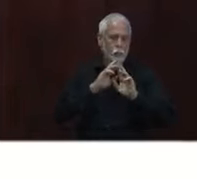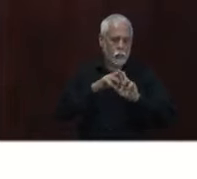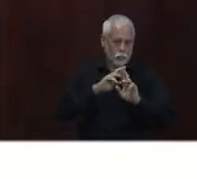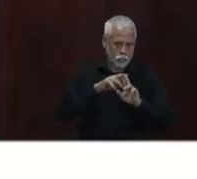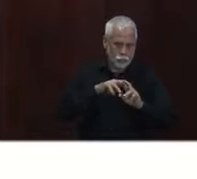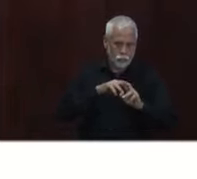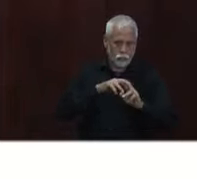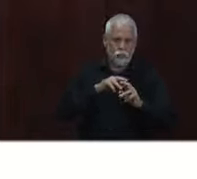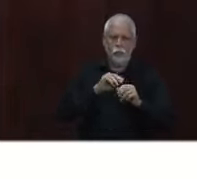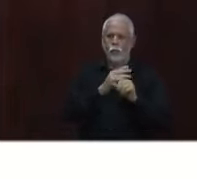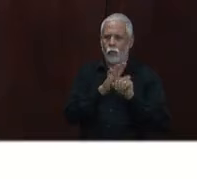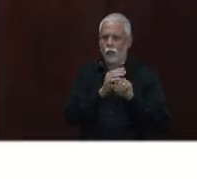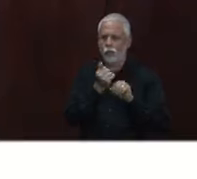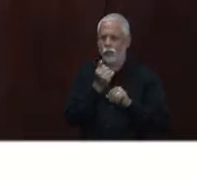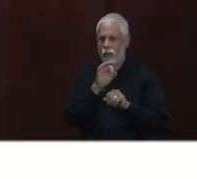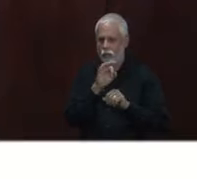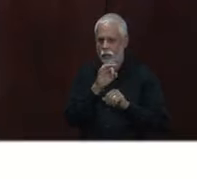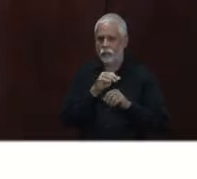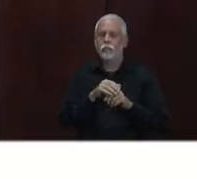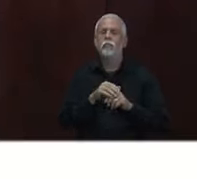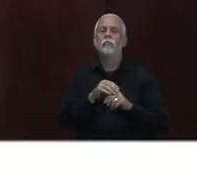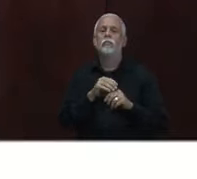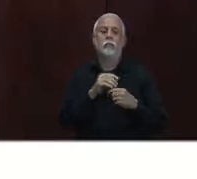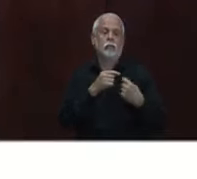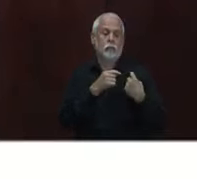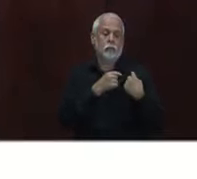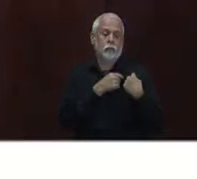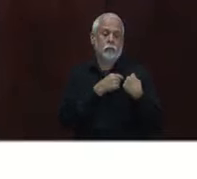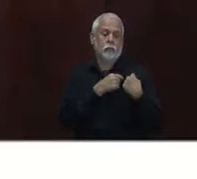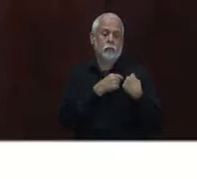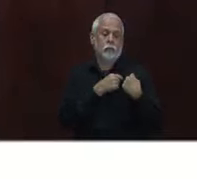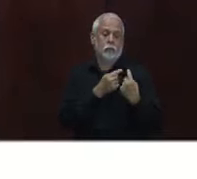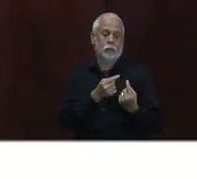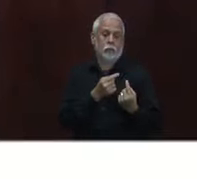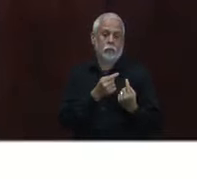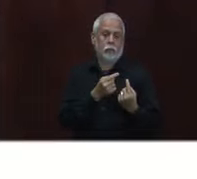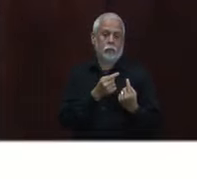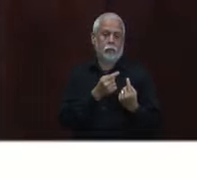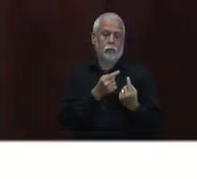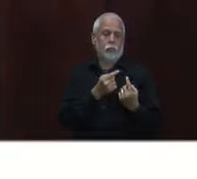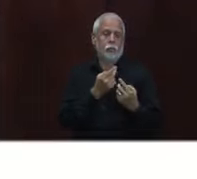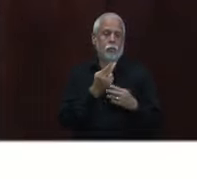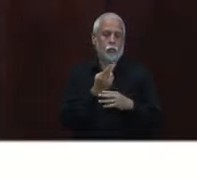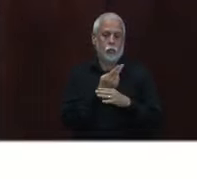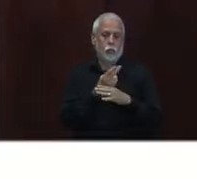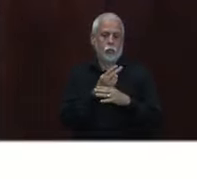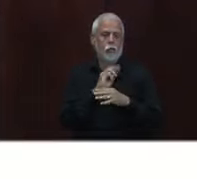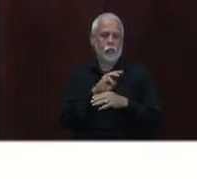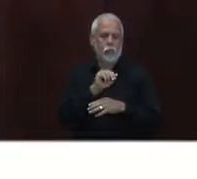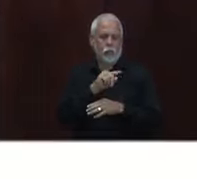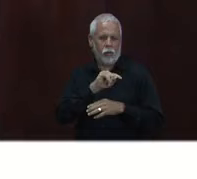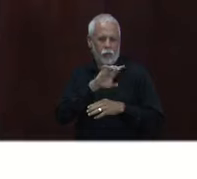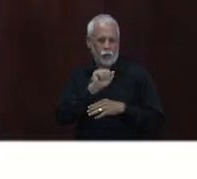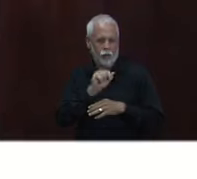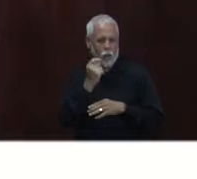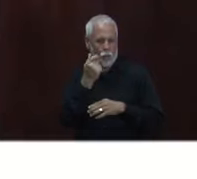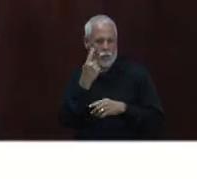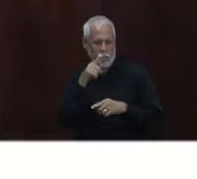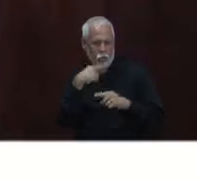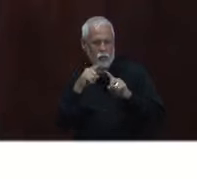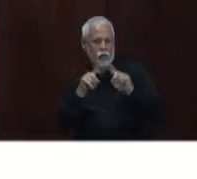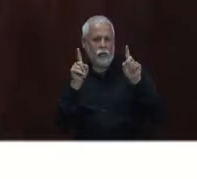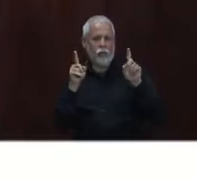report for COVID-19. Since starting to use our metrics, it's going to look a little different